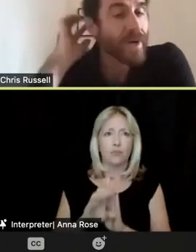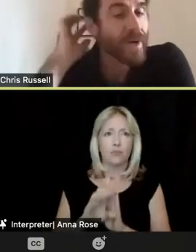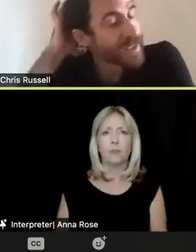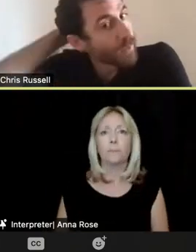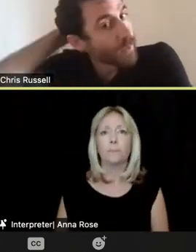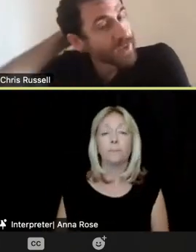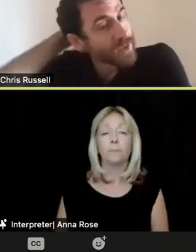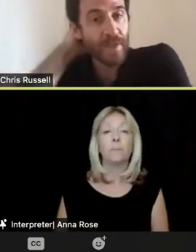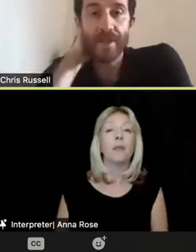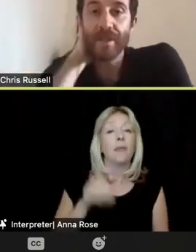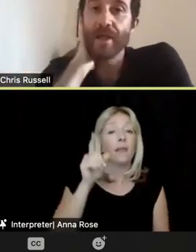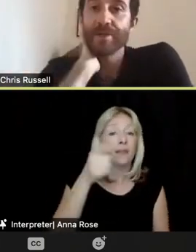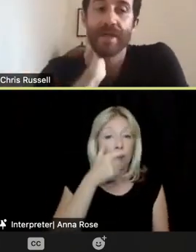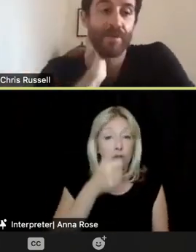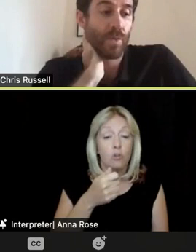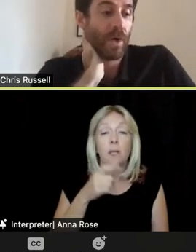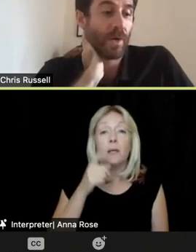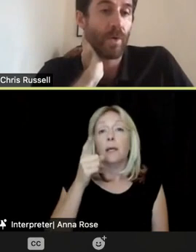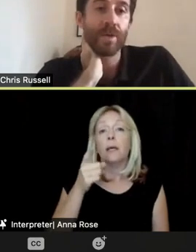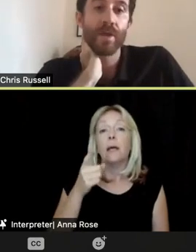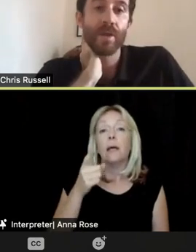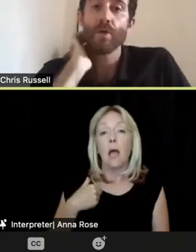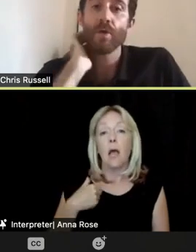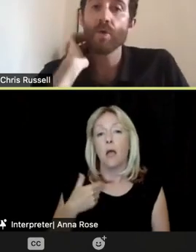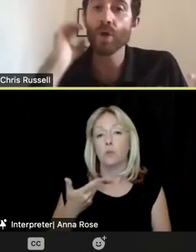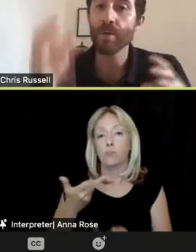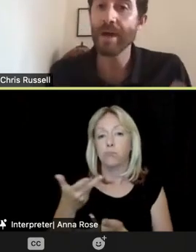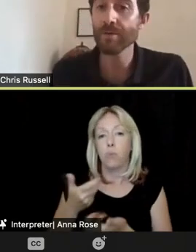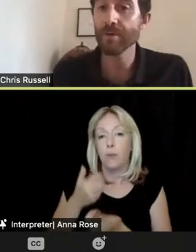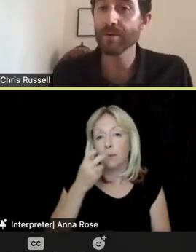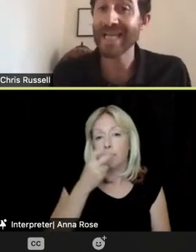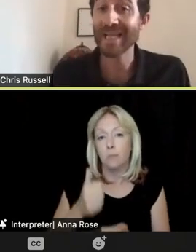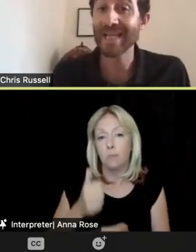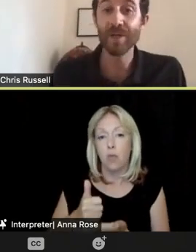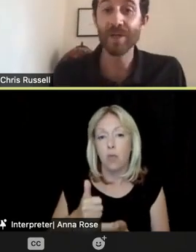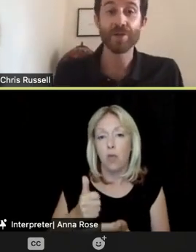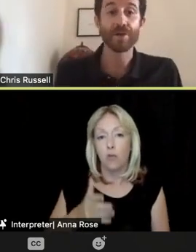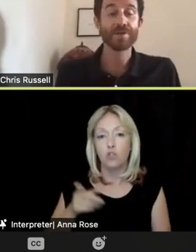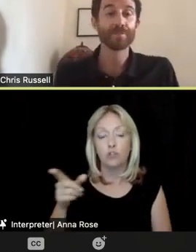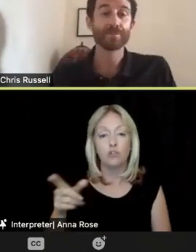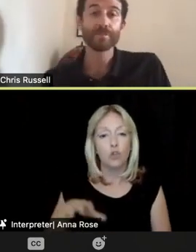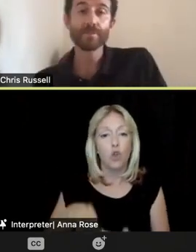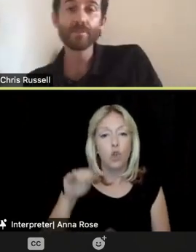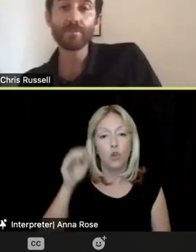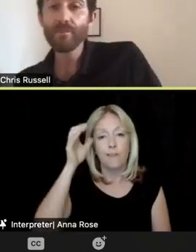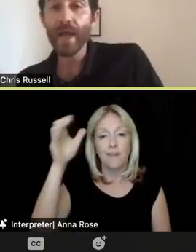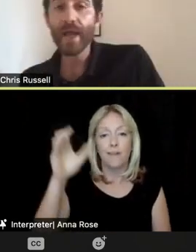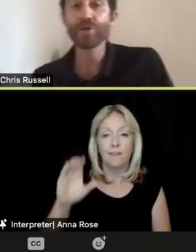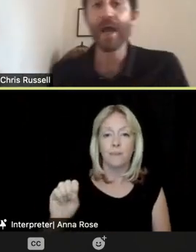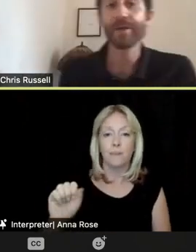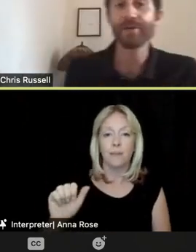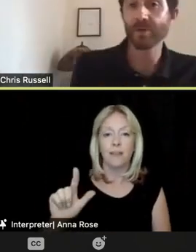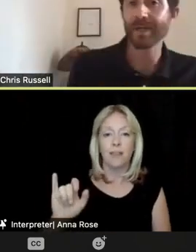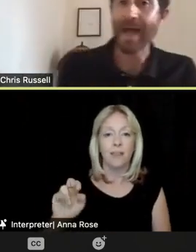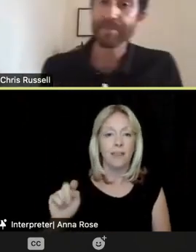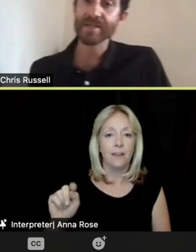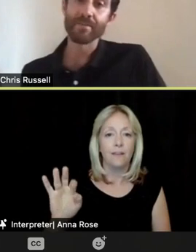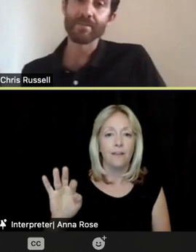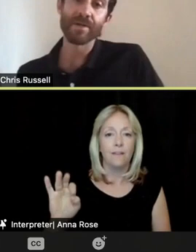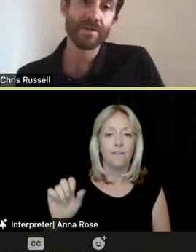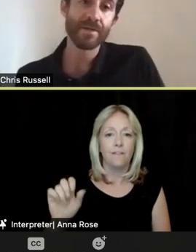This was an interesting one with a speech pathologist I was working with who learned about salient features and tried